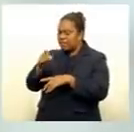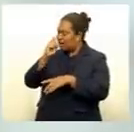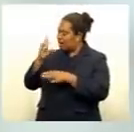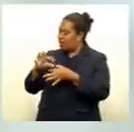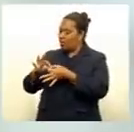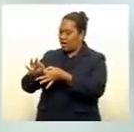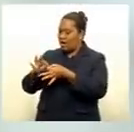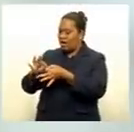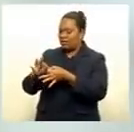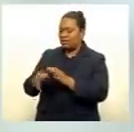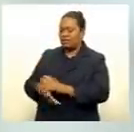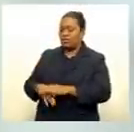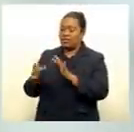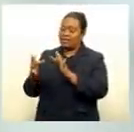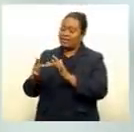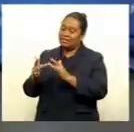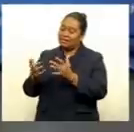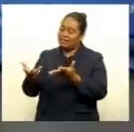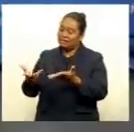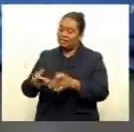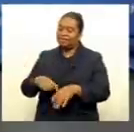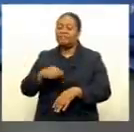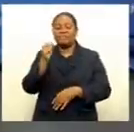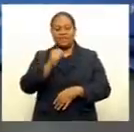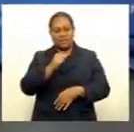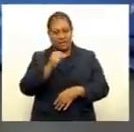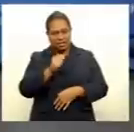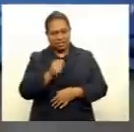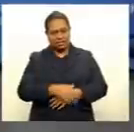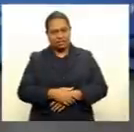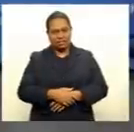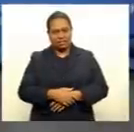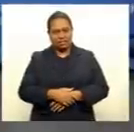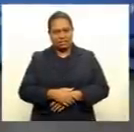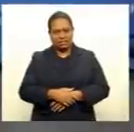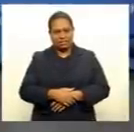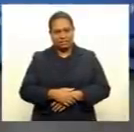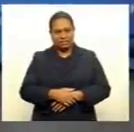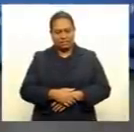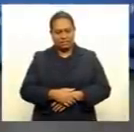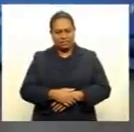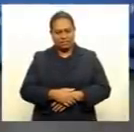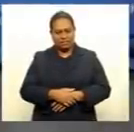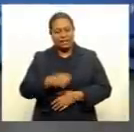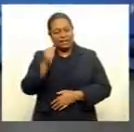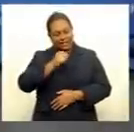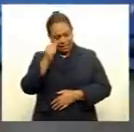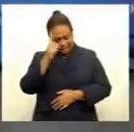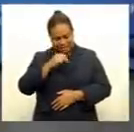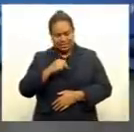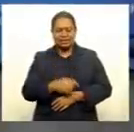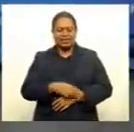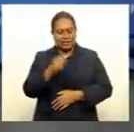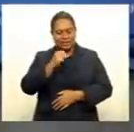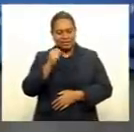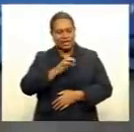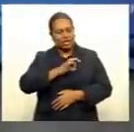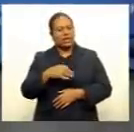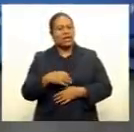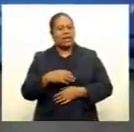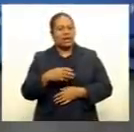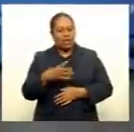the internet. They might Absolutely. So we do have provision for those